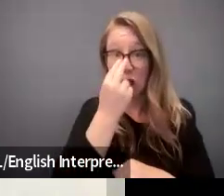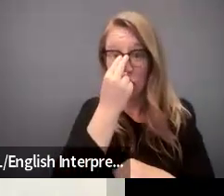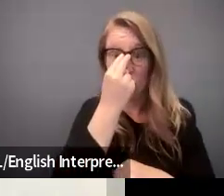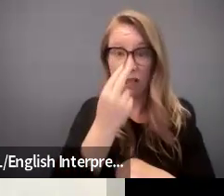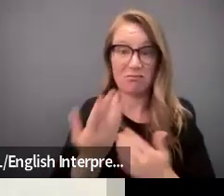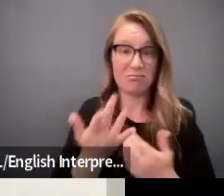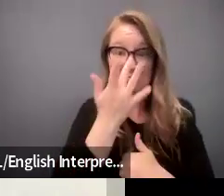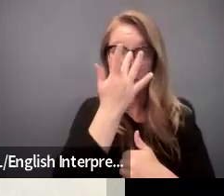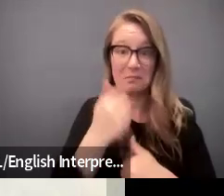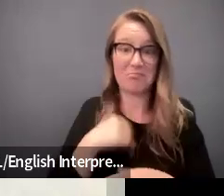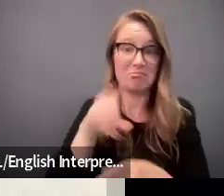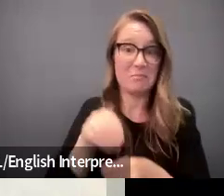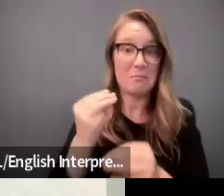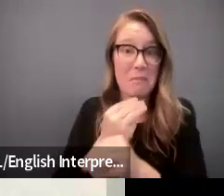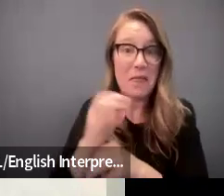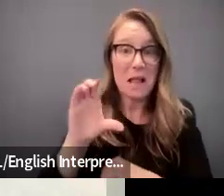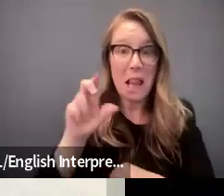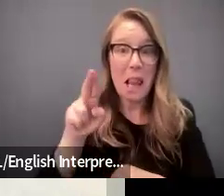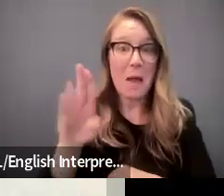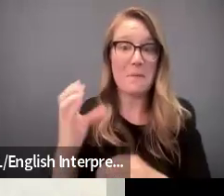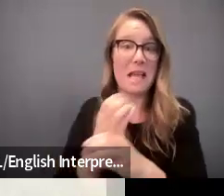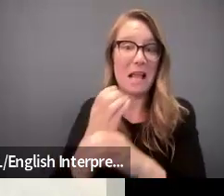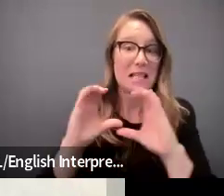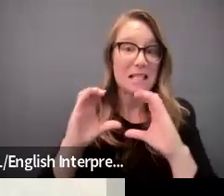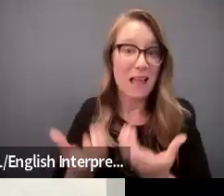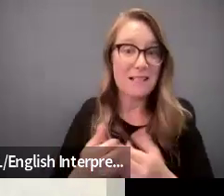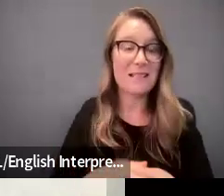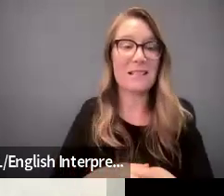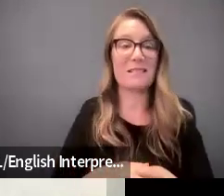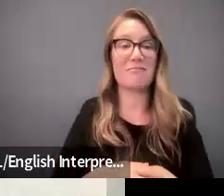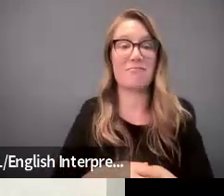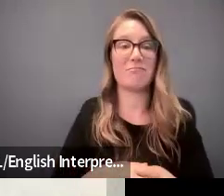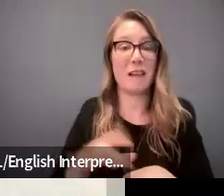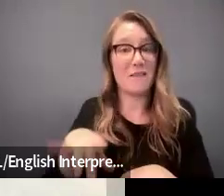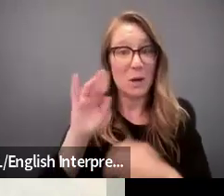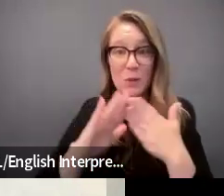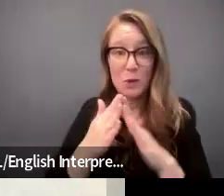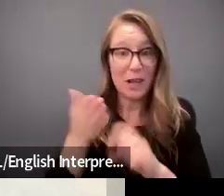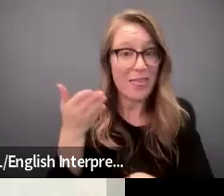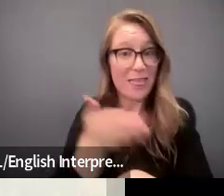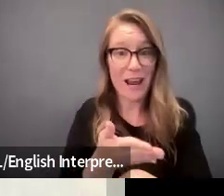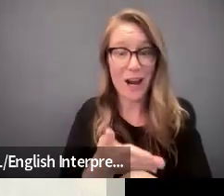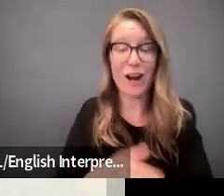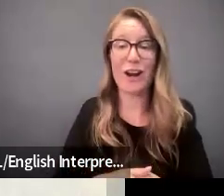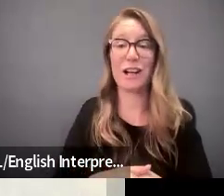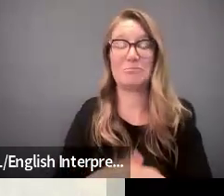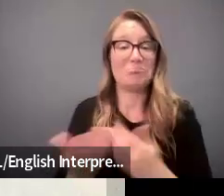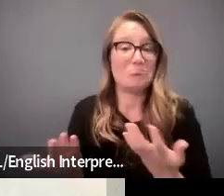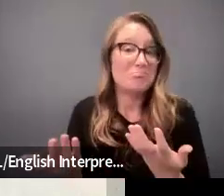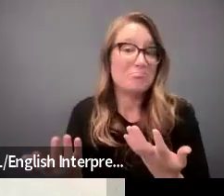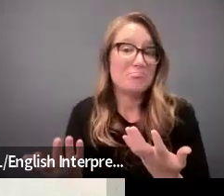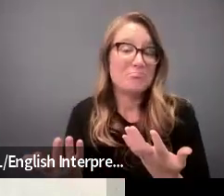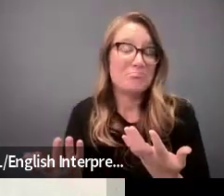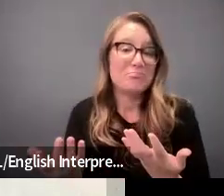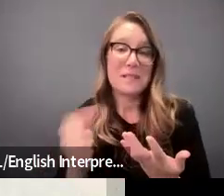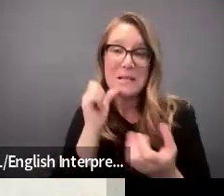I was part of the math club and the calculus class, and found community there, because there